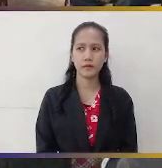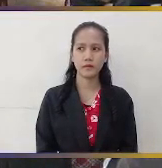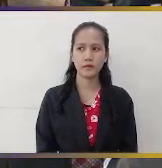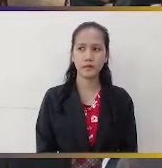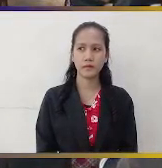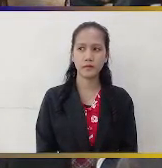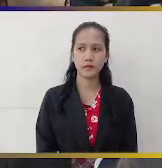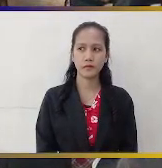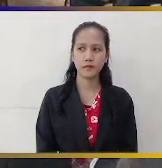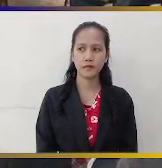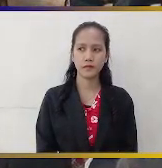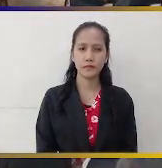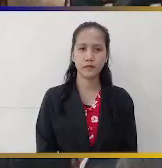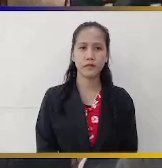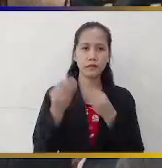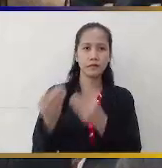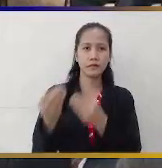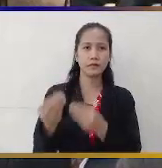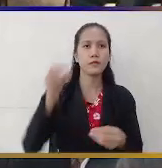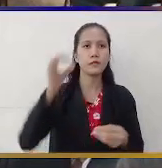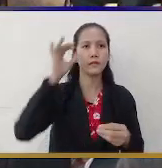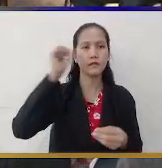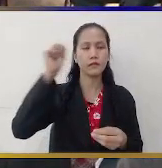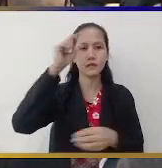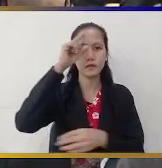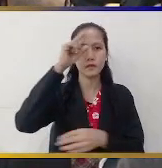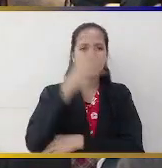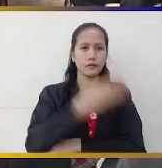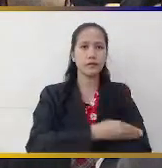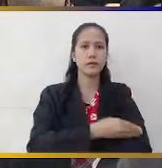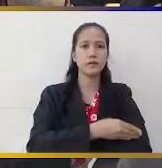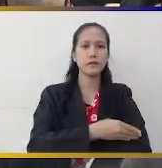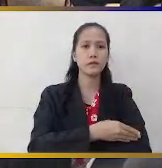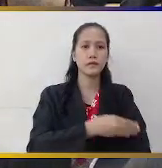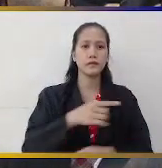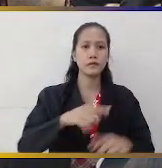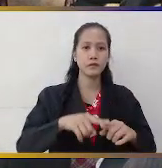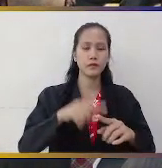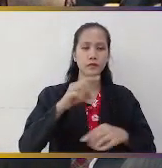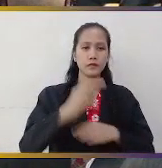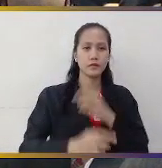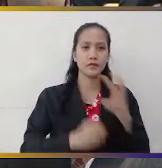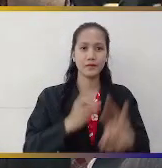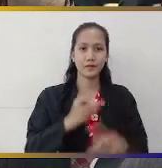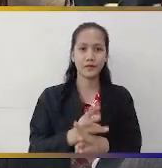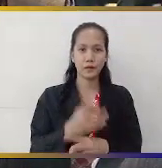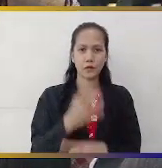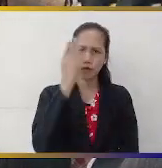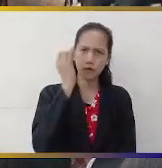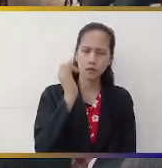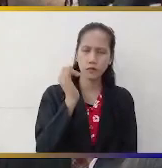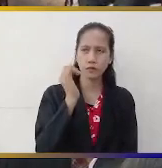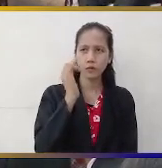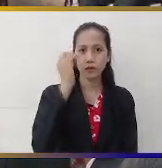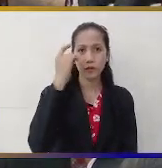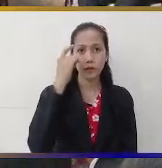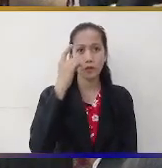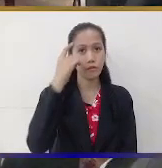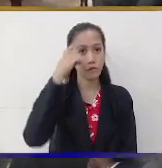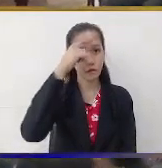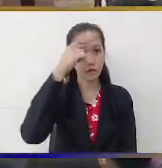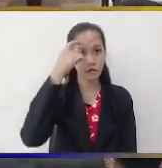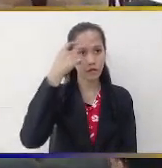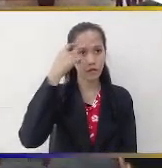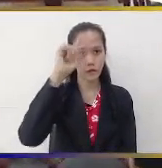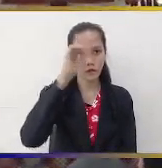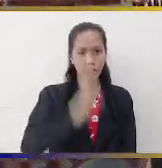God sowed his son into the world. What does that mean? For God so loved the world, he what?